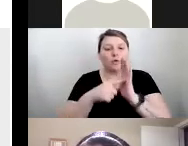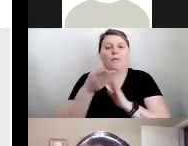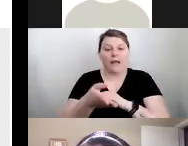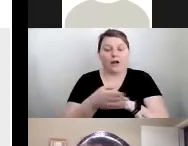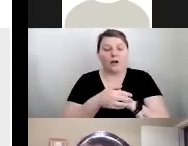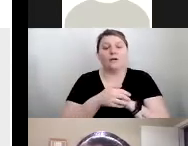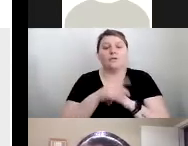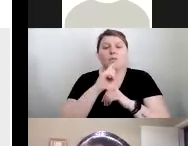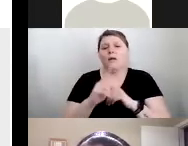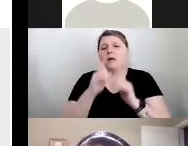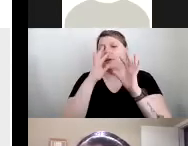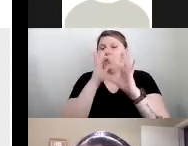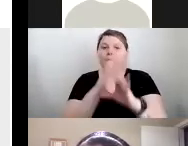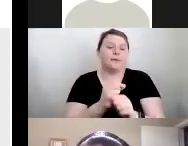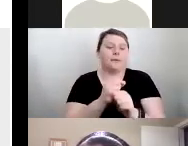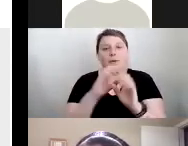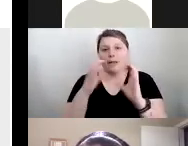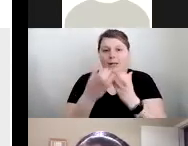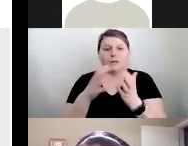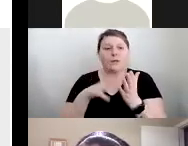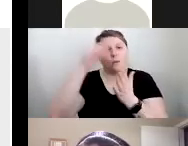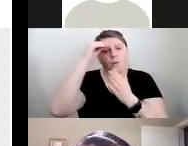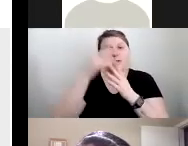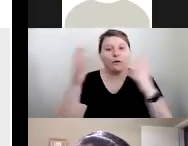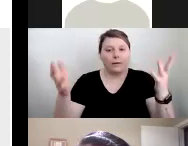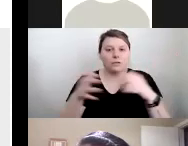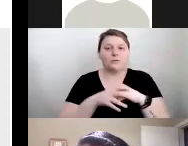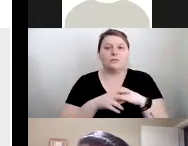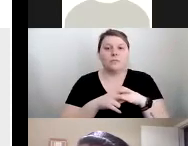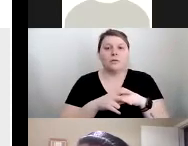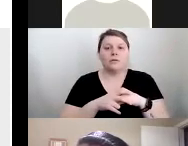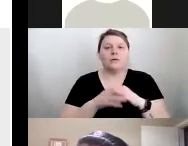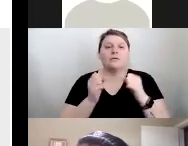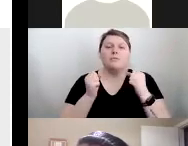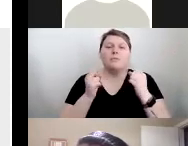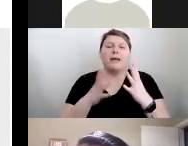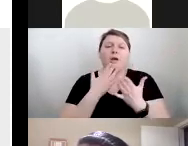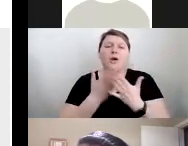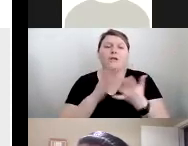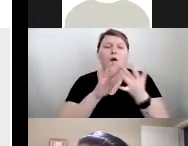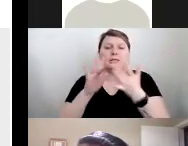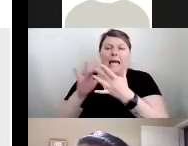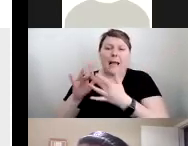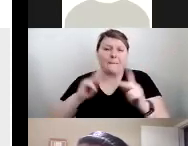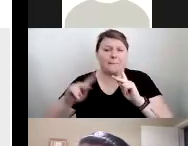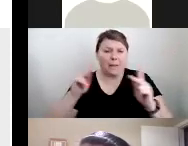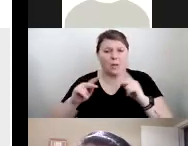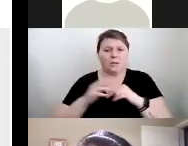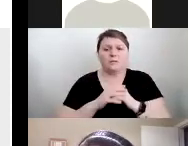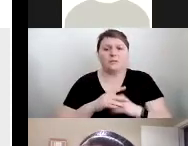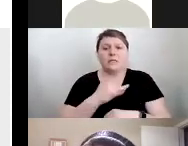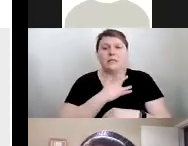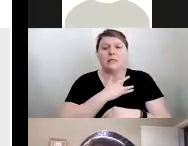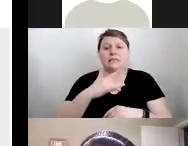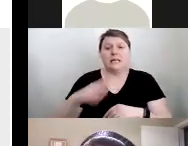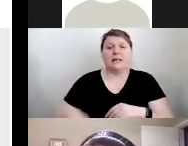a fascinating course. You will learn so much. You'll make so many good contacts. It's usually paid out of